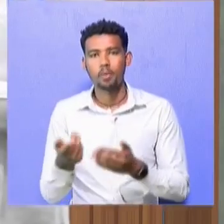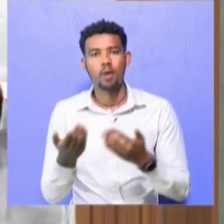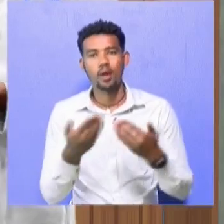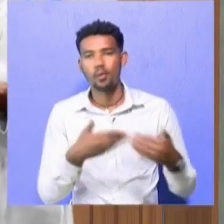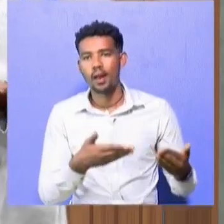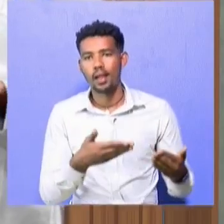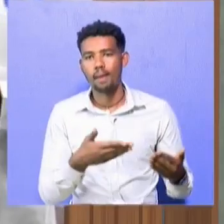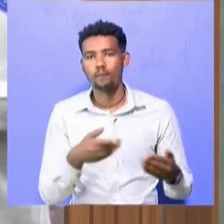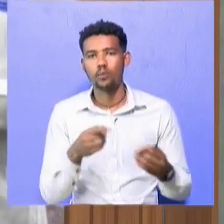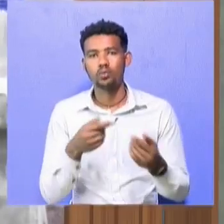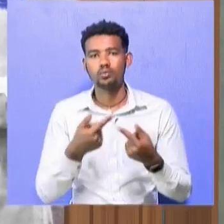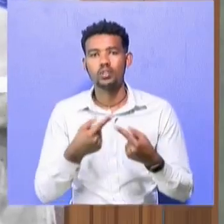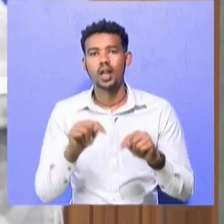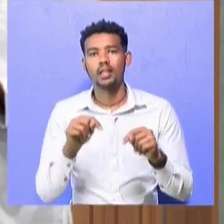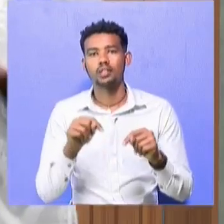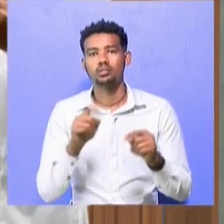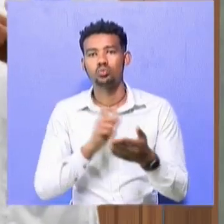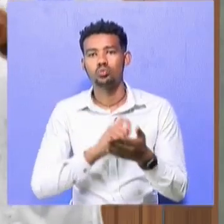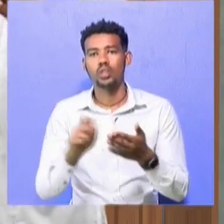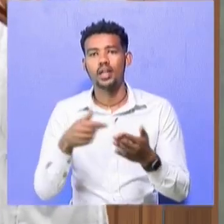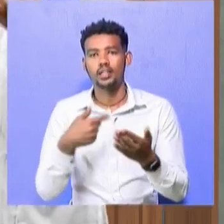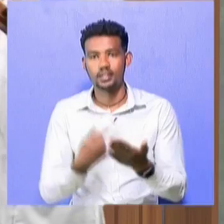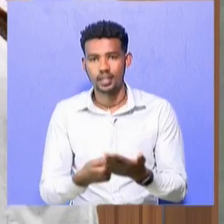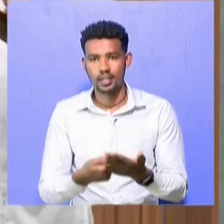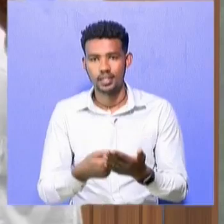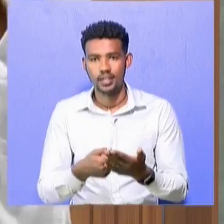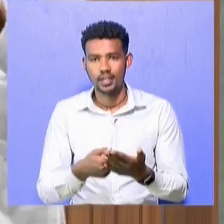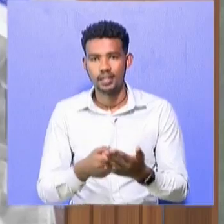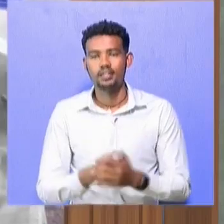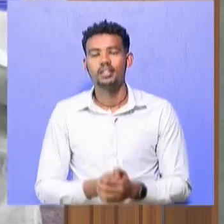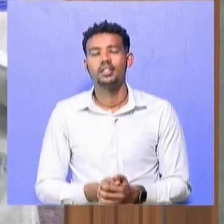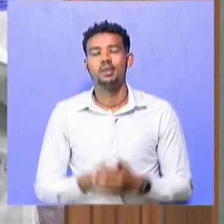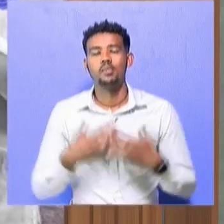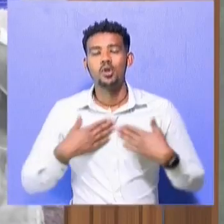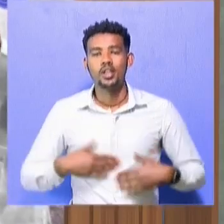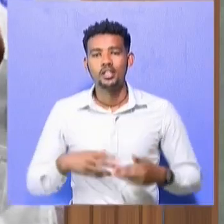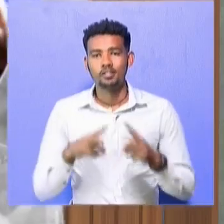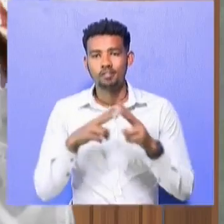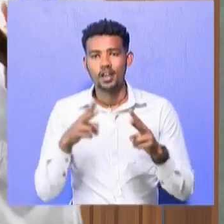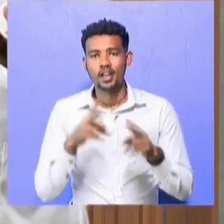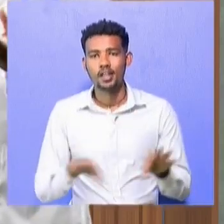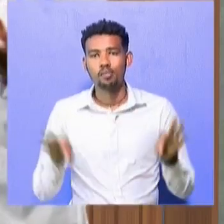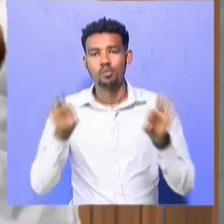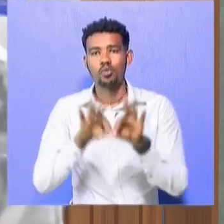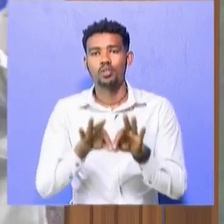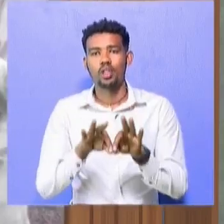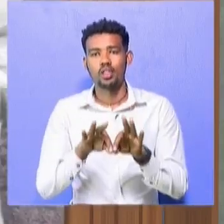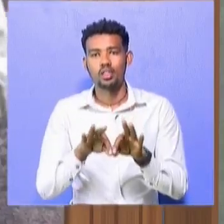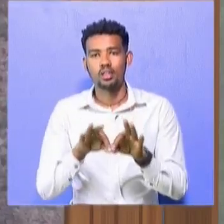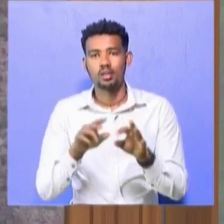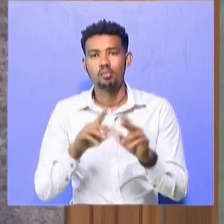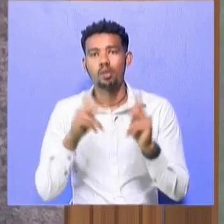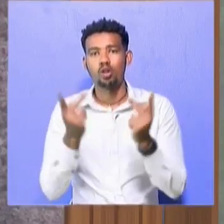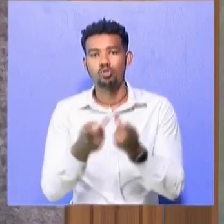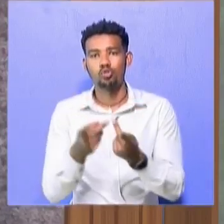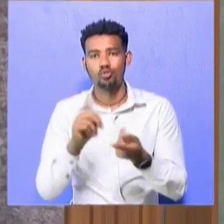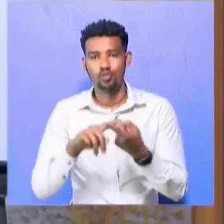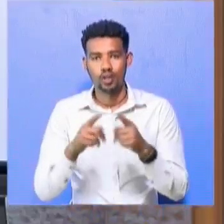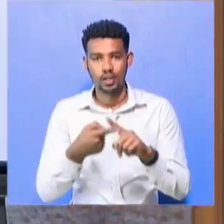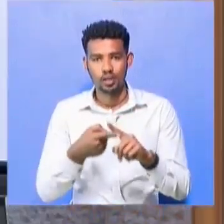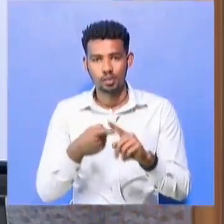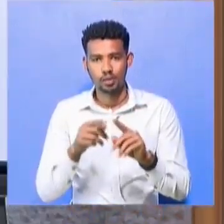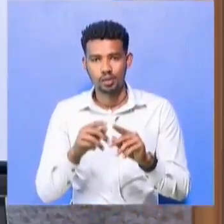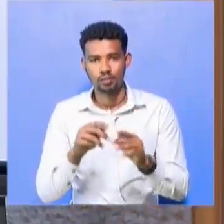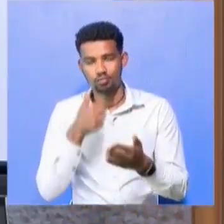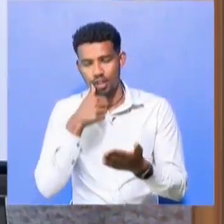write everything there. Body is very important part of the friendly letter that you want to talk